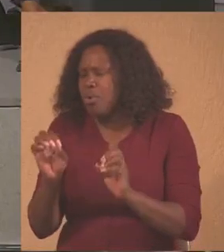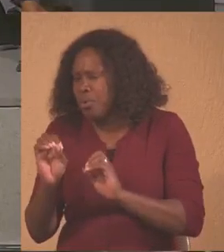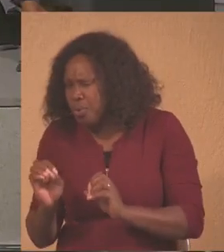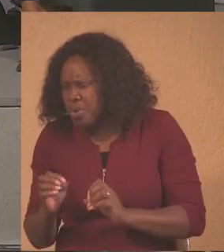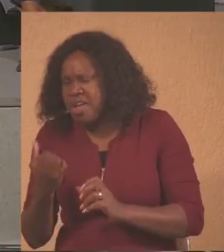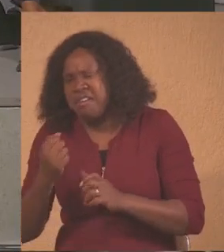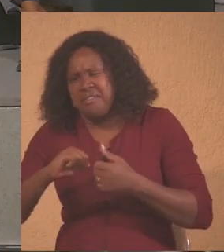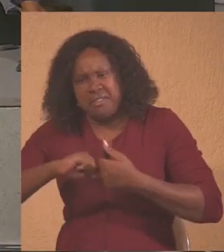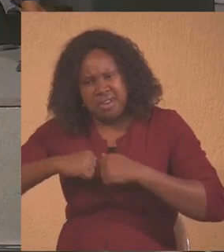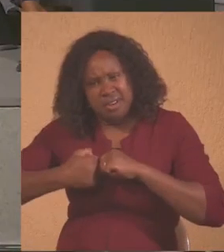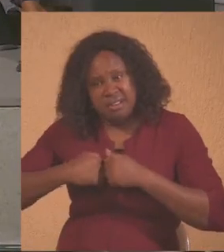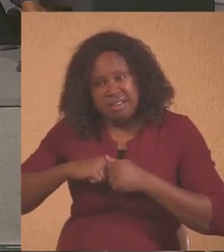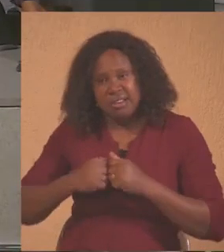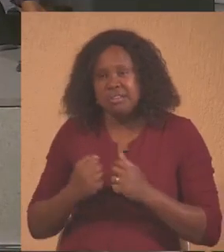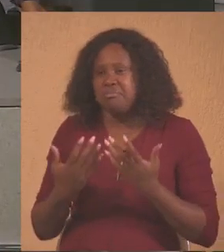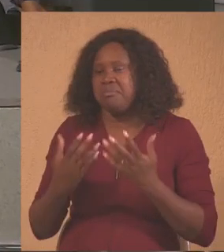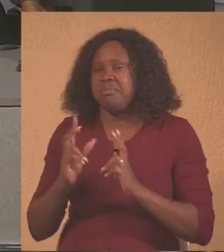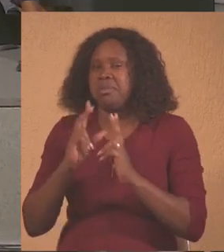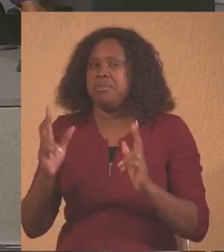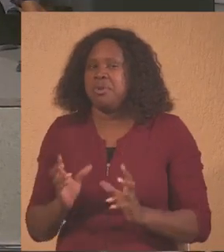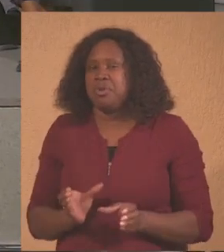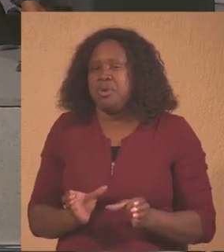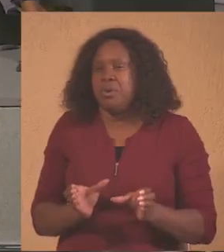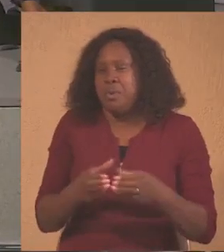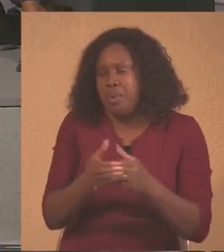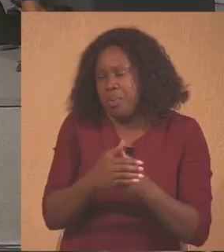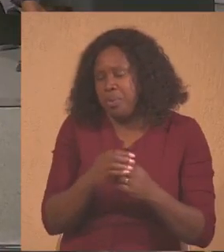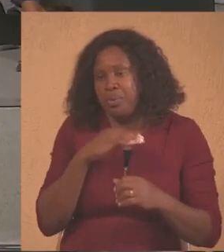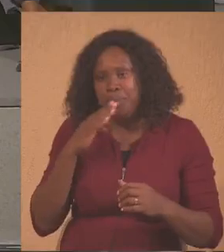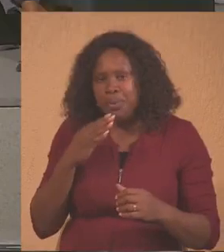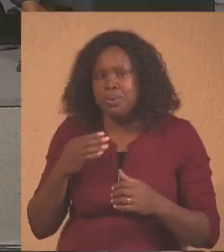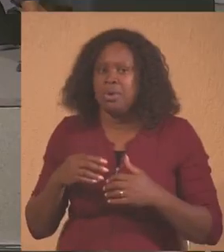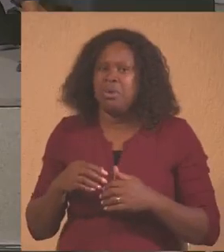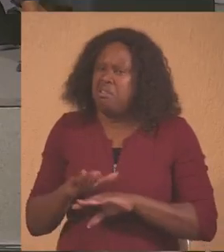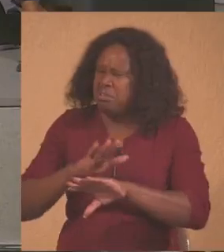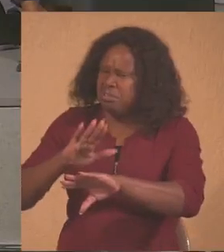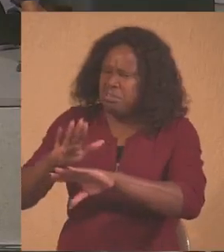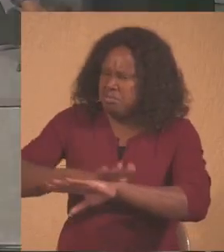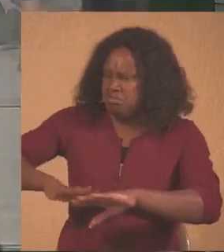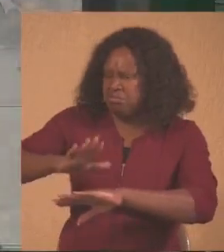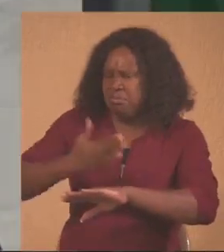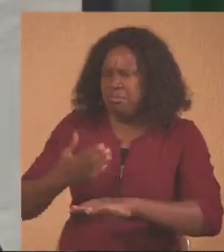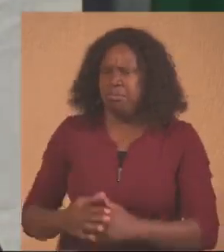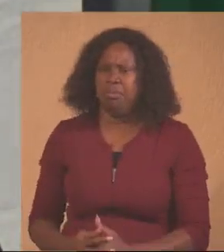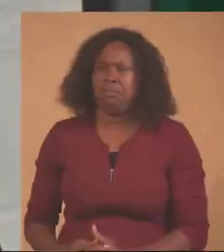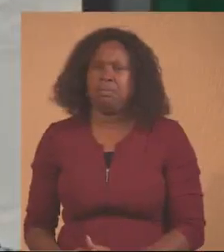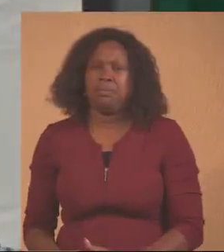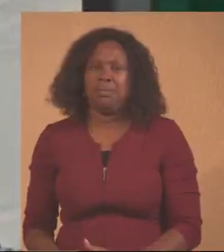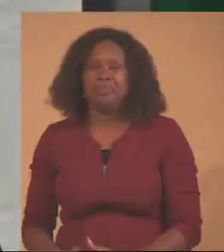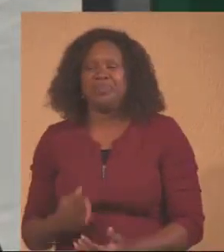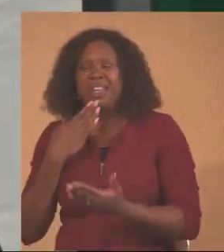around people who might not be able to be quarantined, or what is the situation looking like? Thank you very much for the